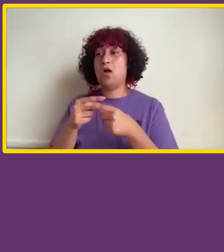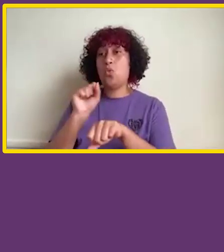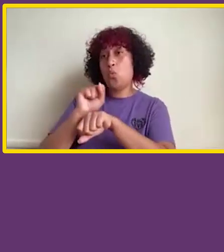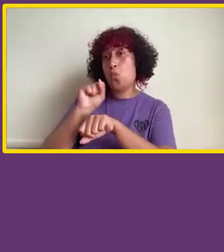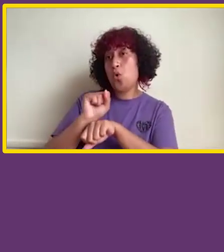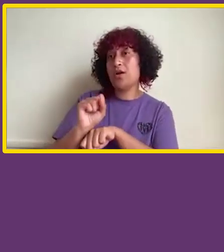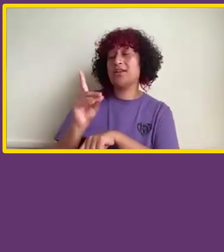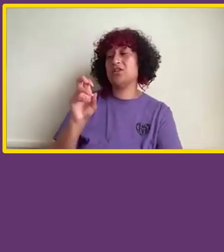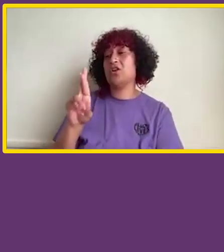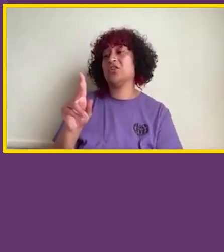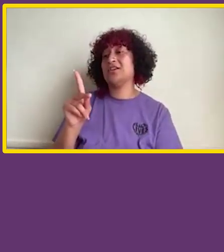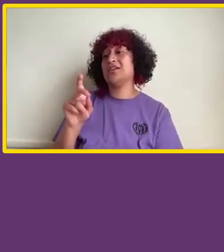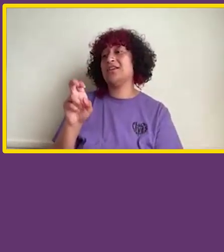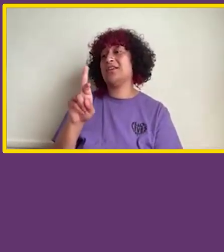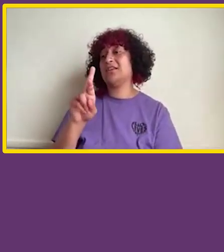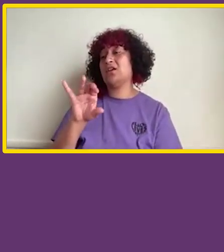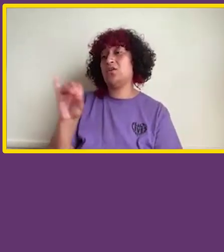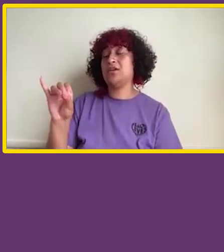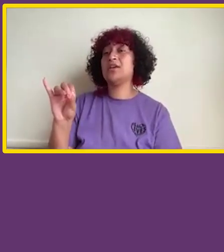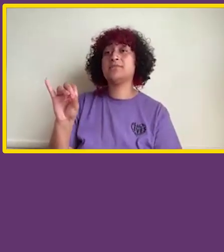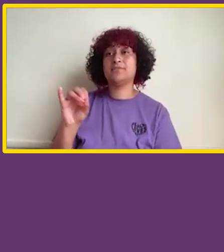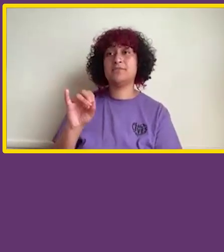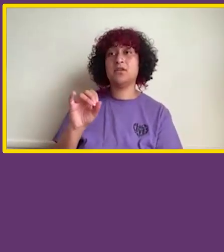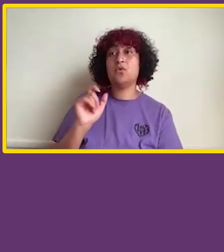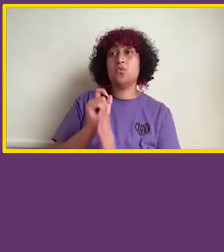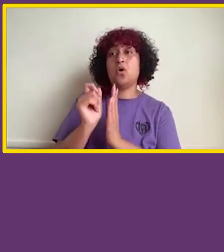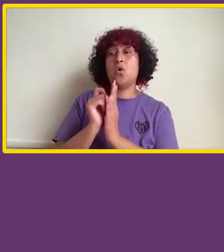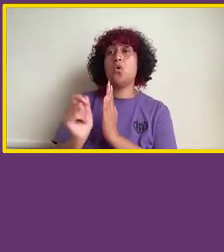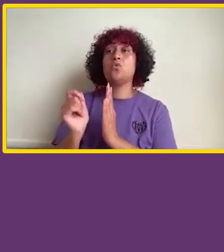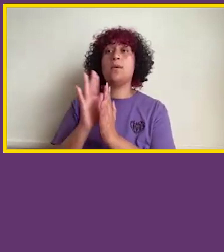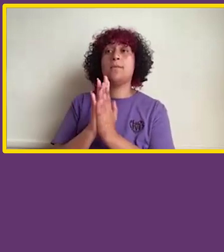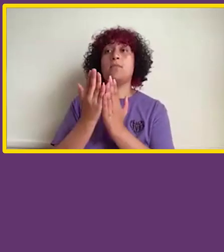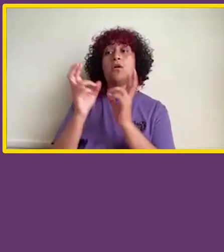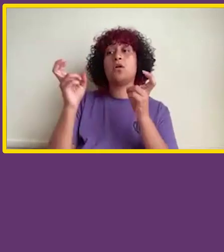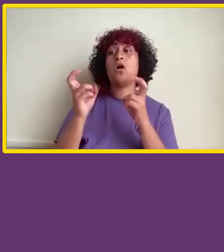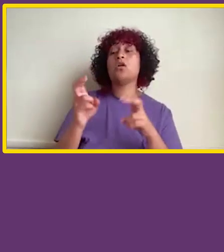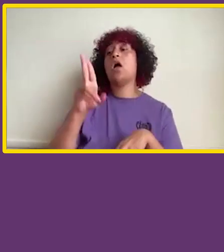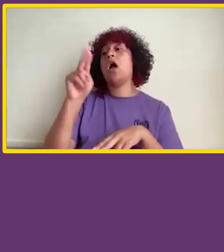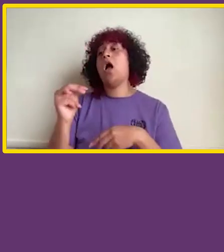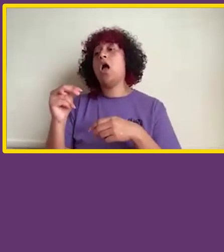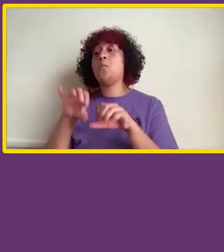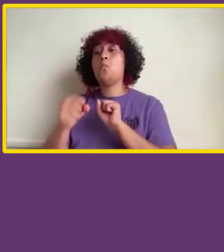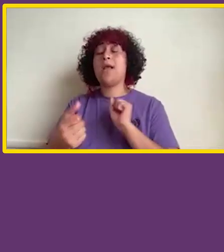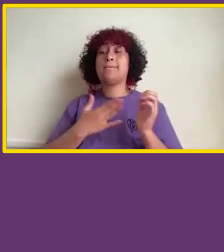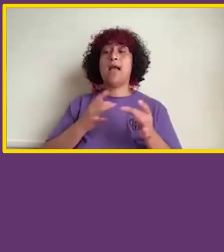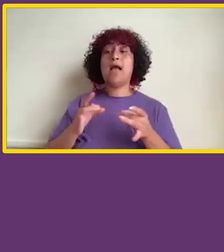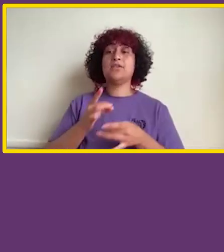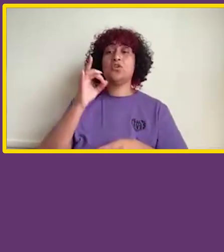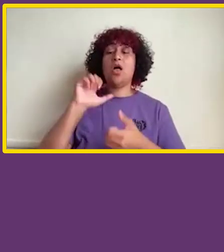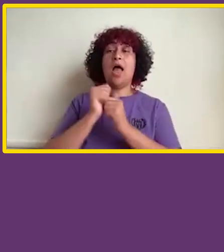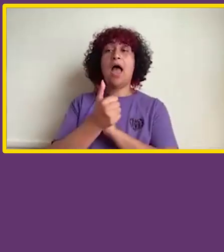Carrie Yazid wrote a book called Unbreak My Soul, How Black Women Can Begin to Heal Workplace